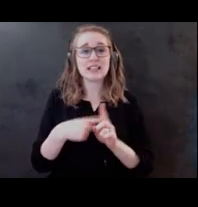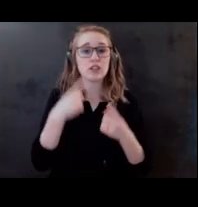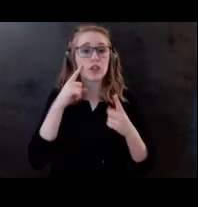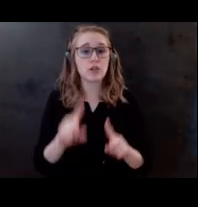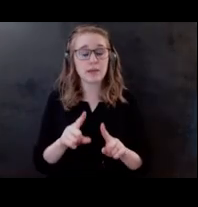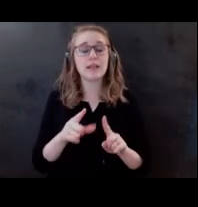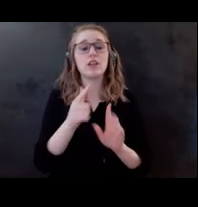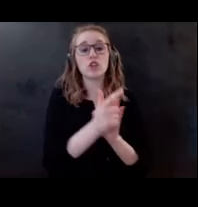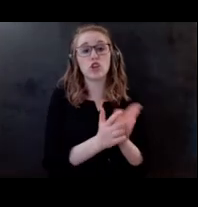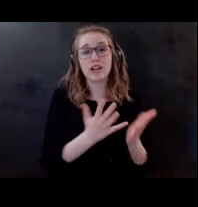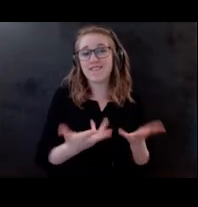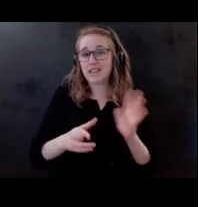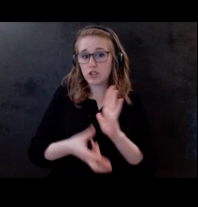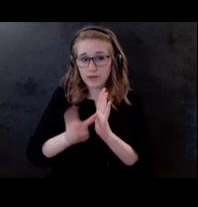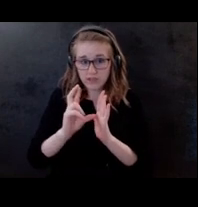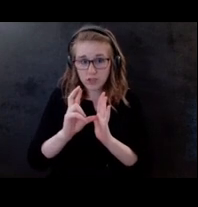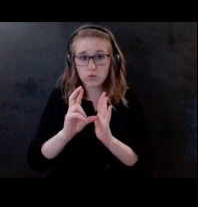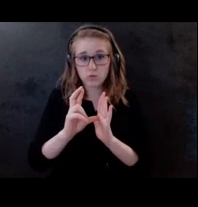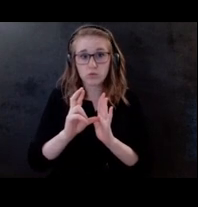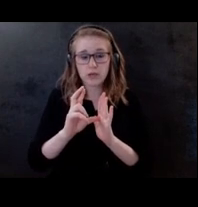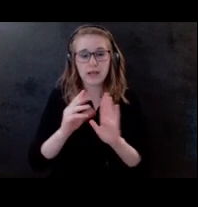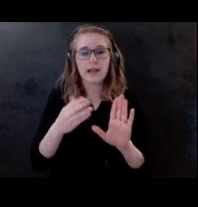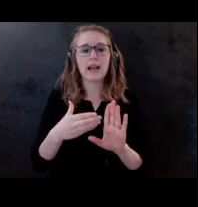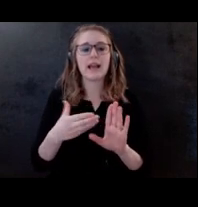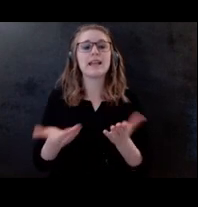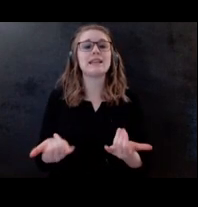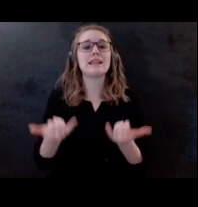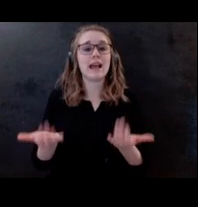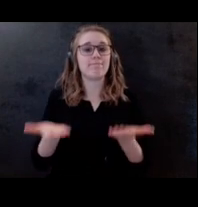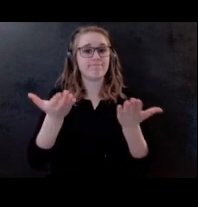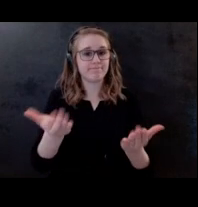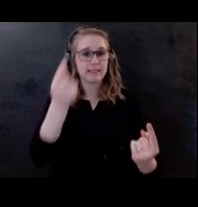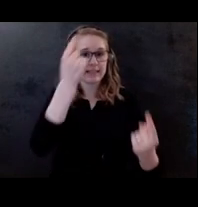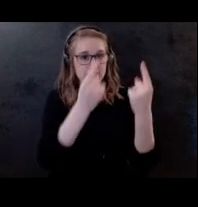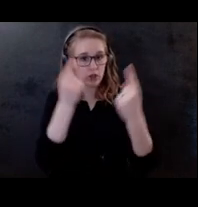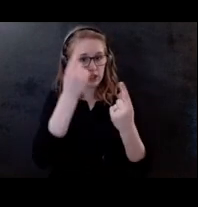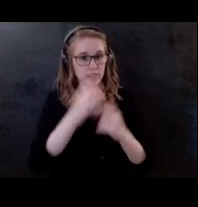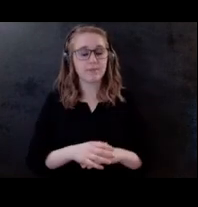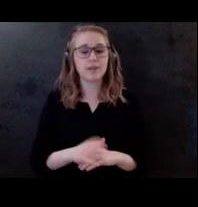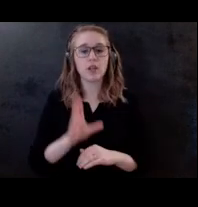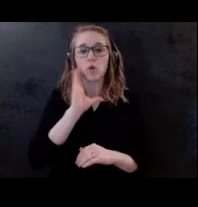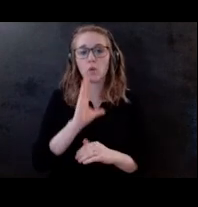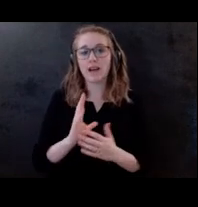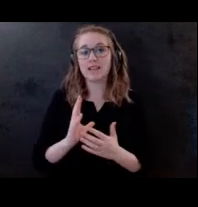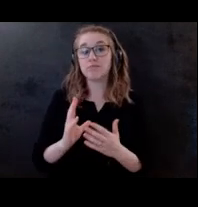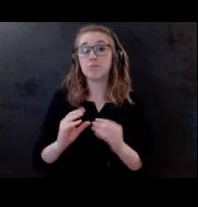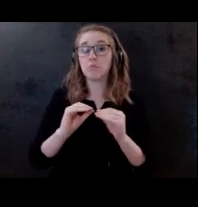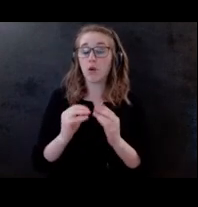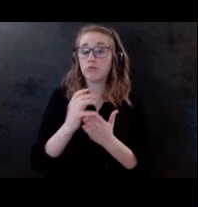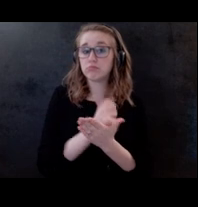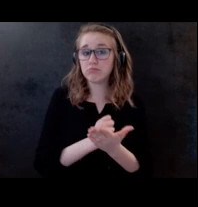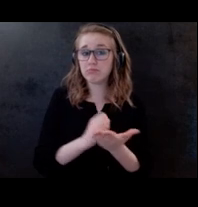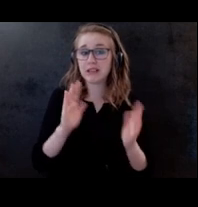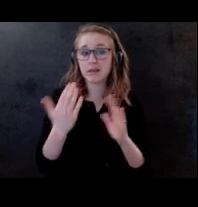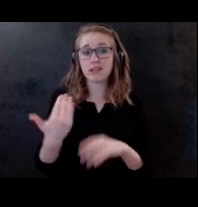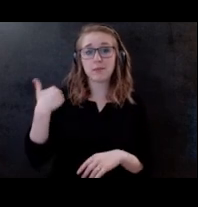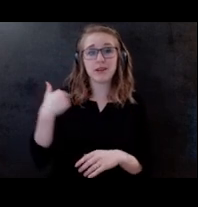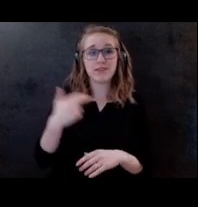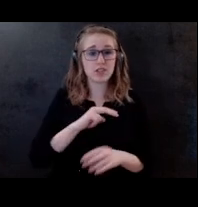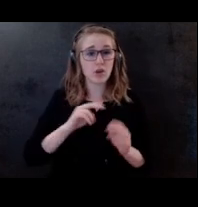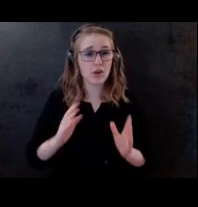attorney and it's before you for consideration. So we'll be getting a little more than what the previous owner has,